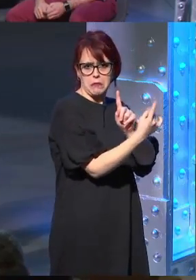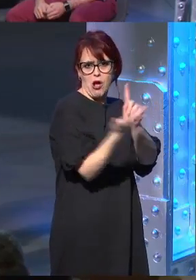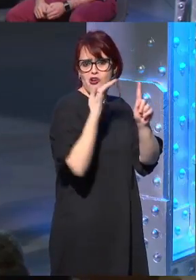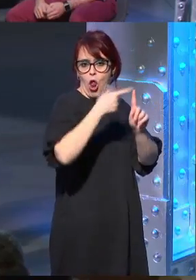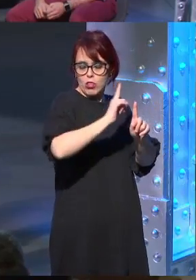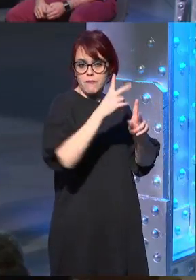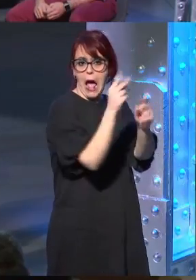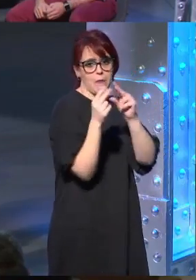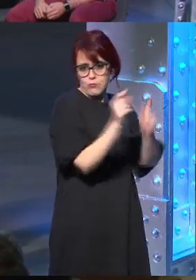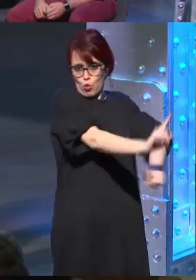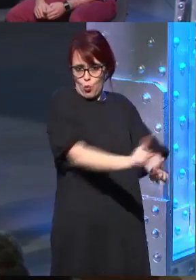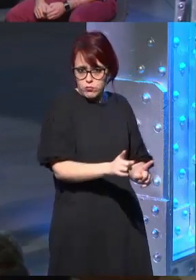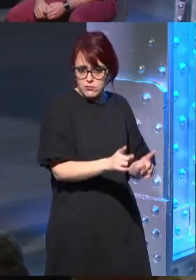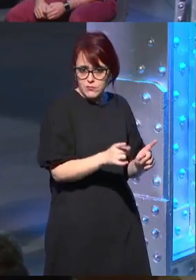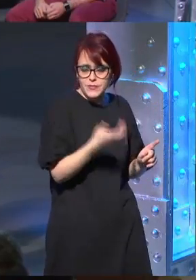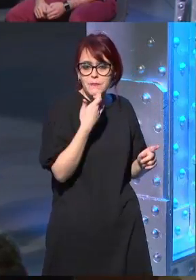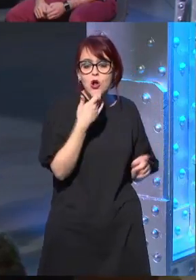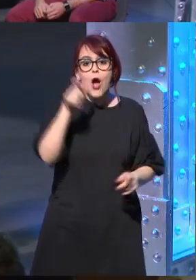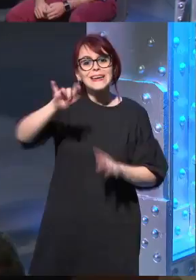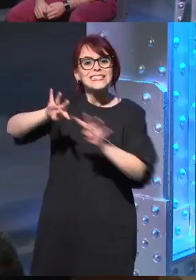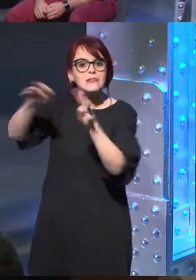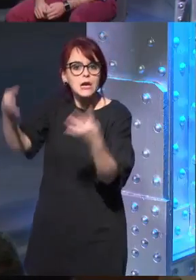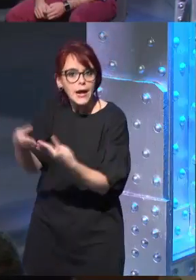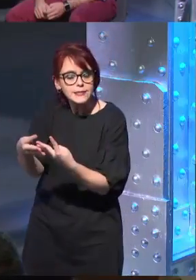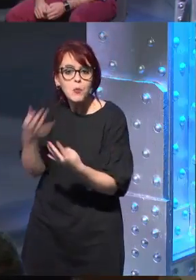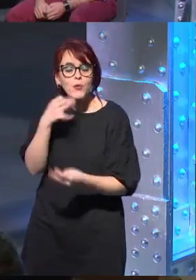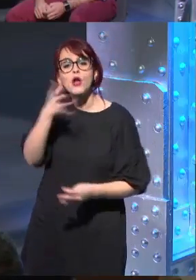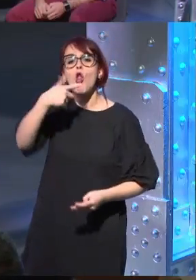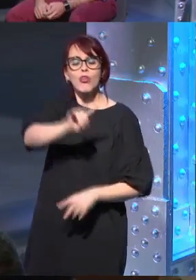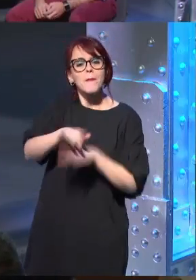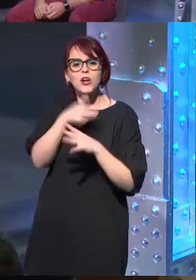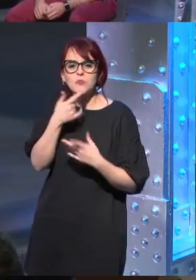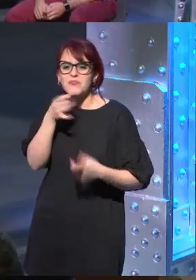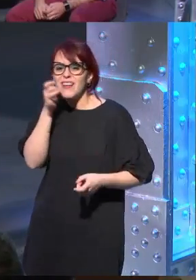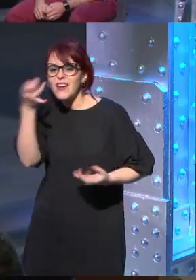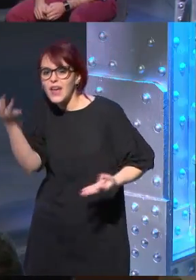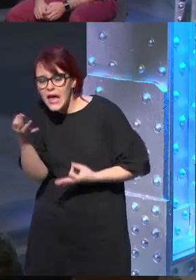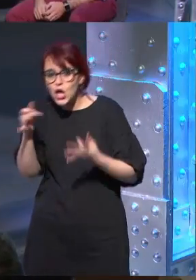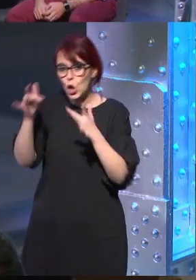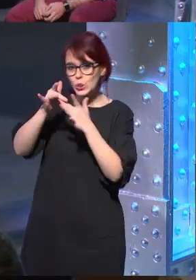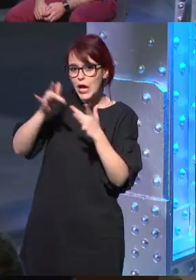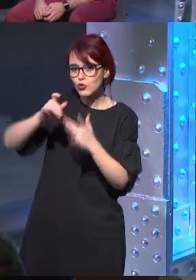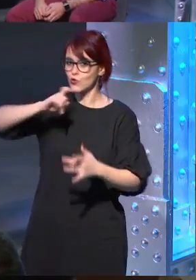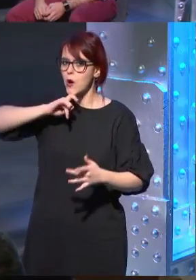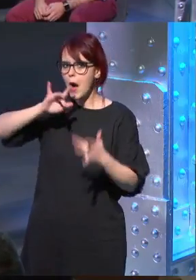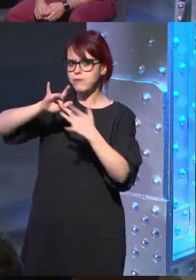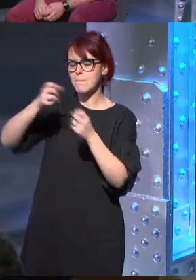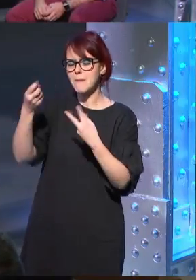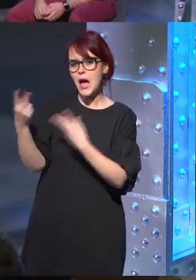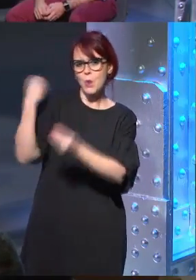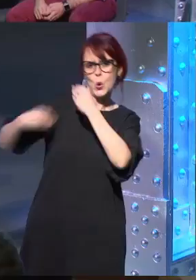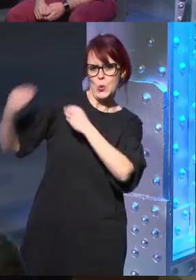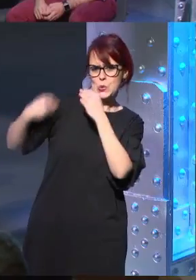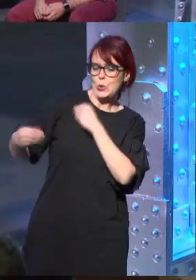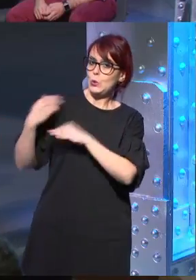real world, you would not tell them to speak with strangers, but on the